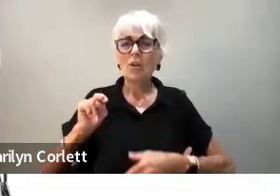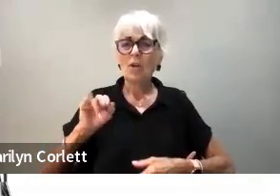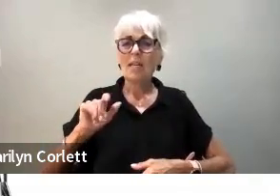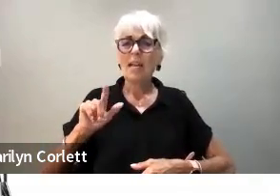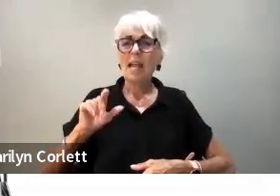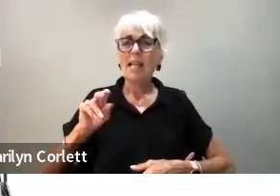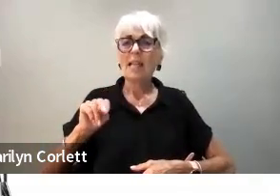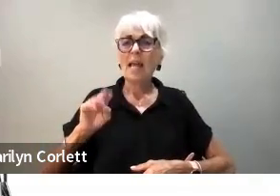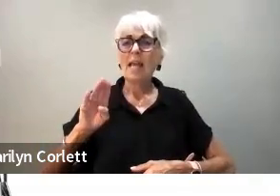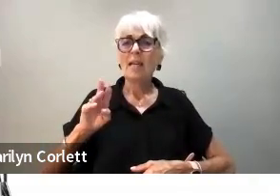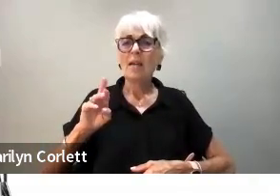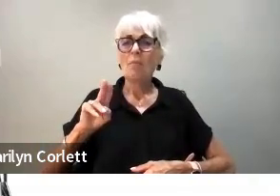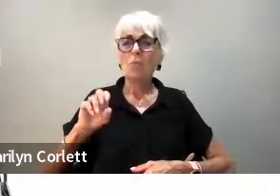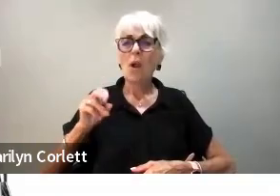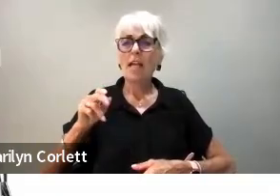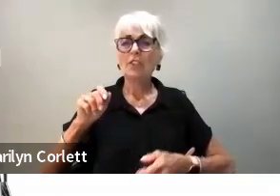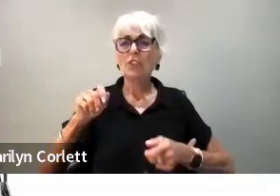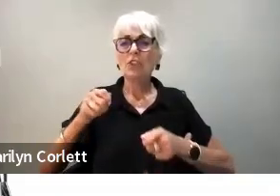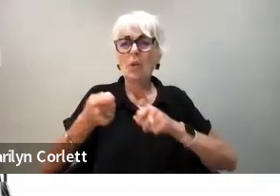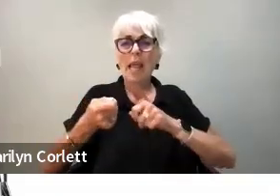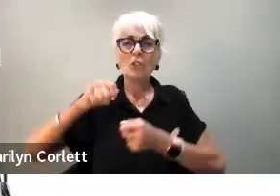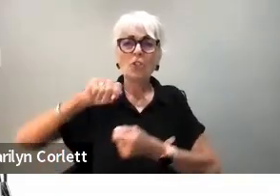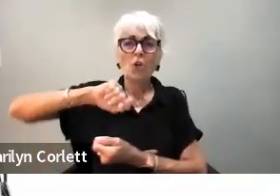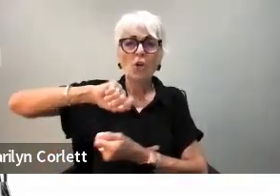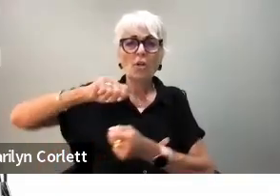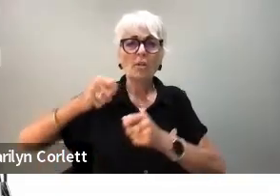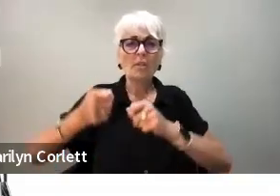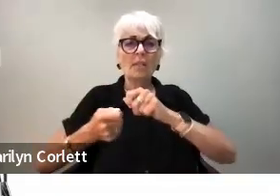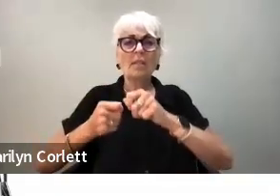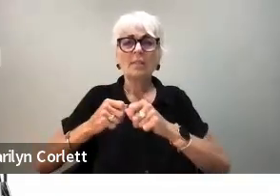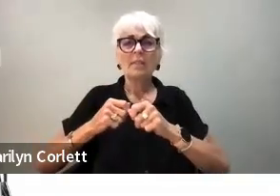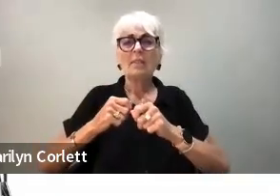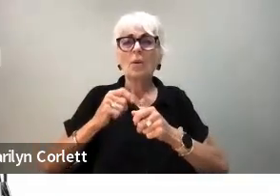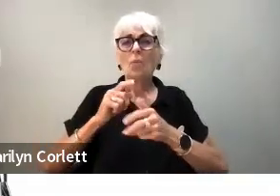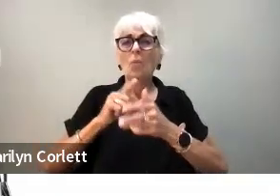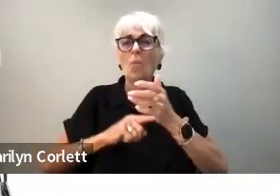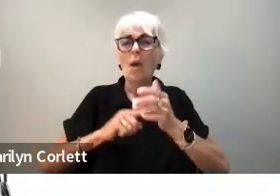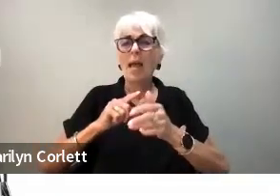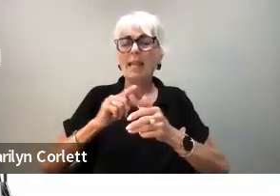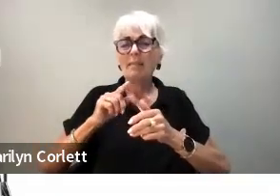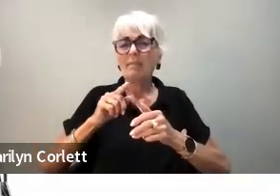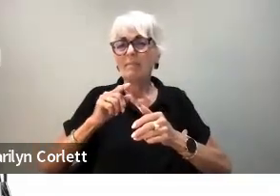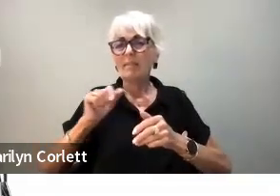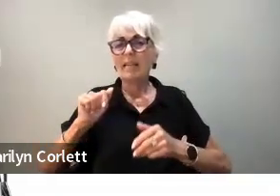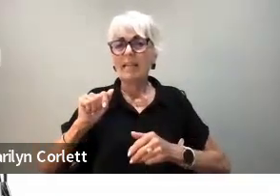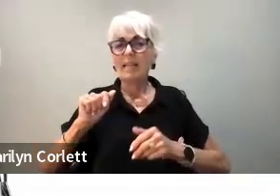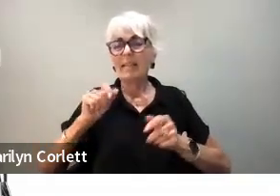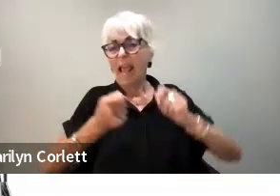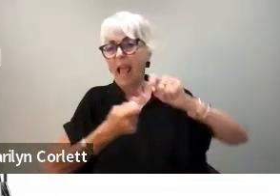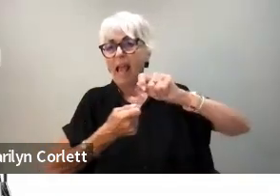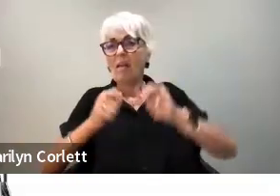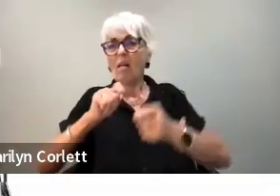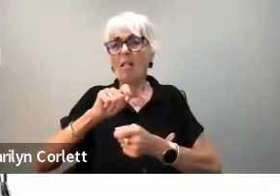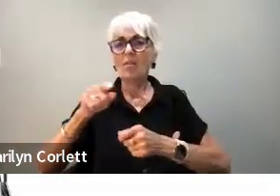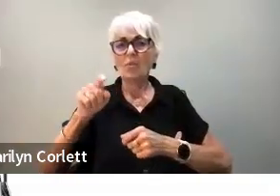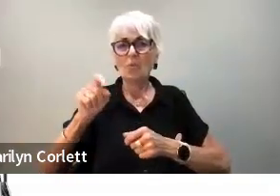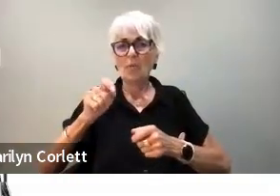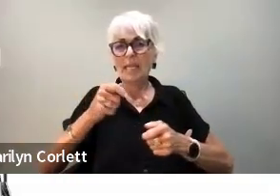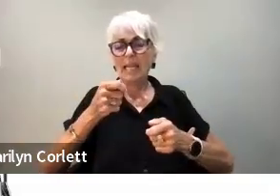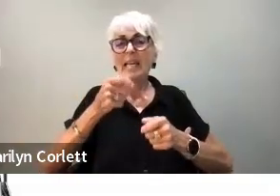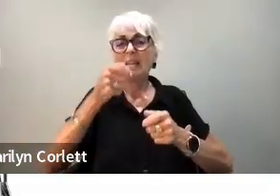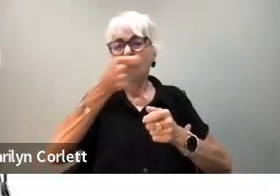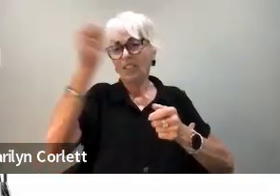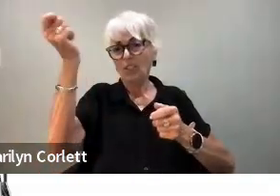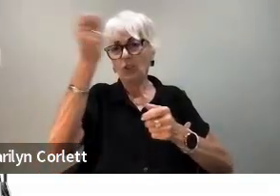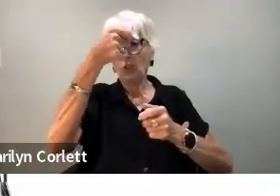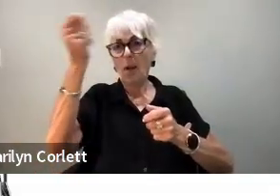brush that you can turn to the angle that you need. Um, and this kind of just scrapes out everything. But they also make